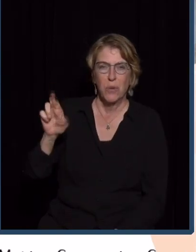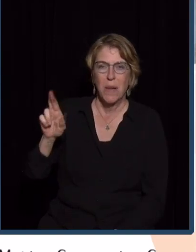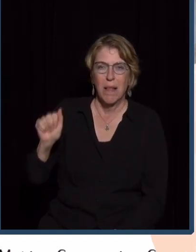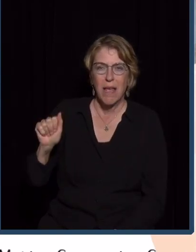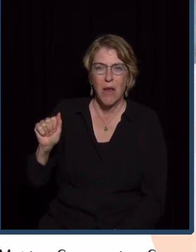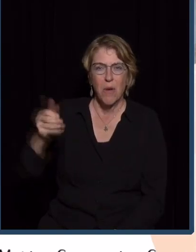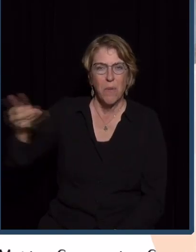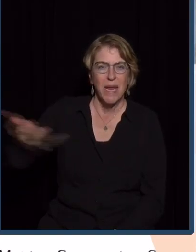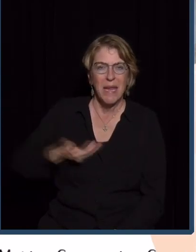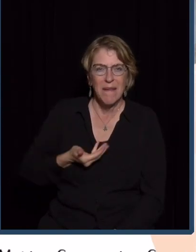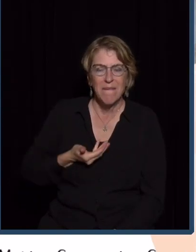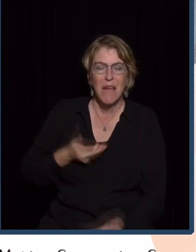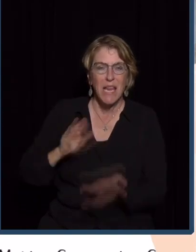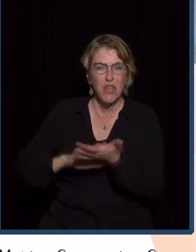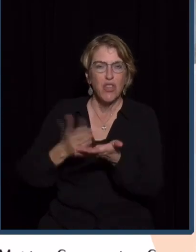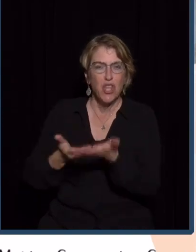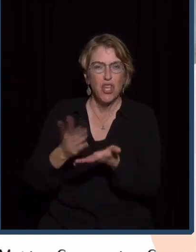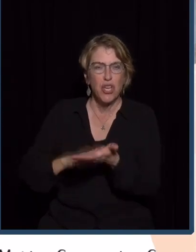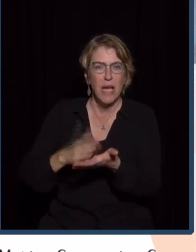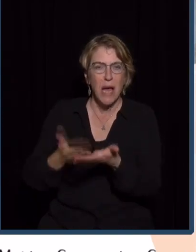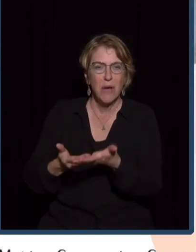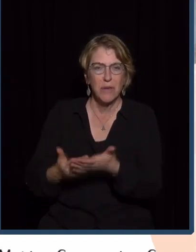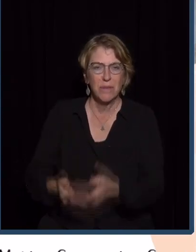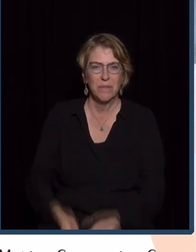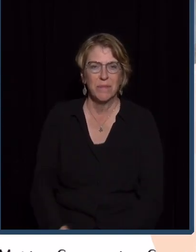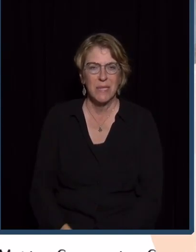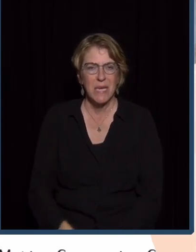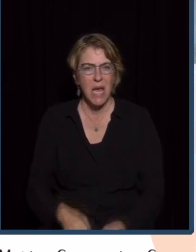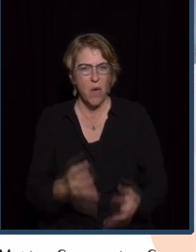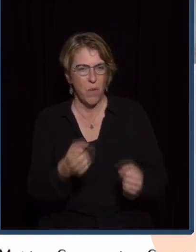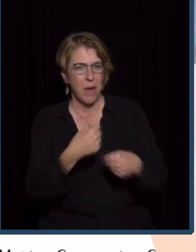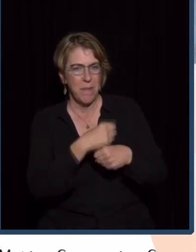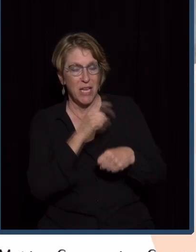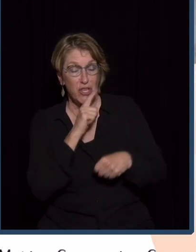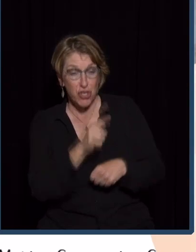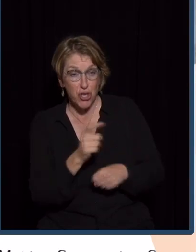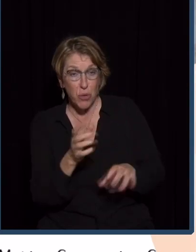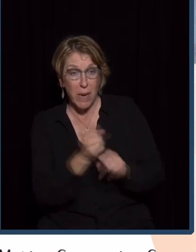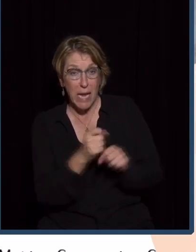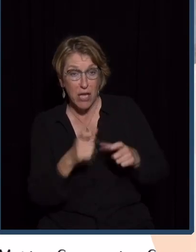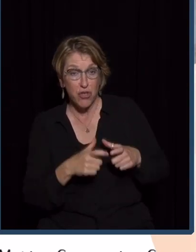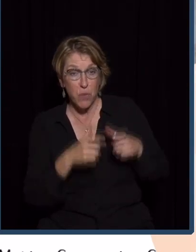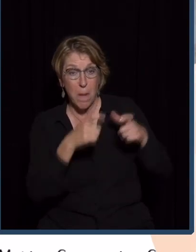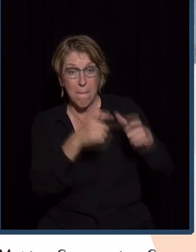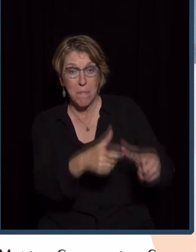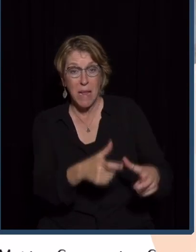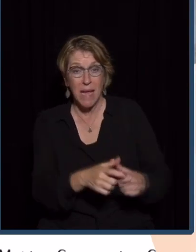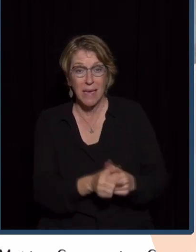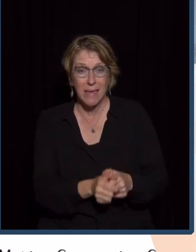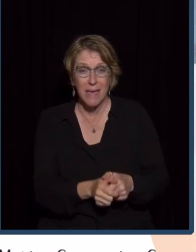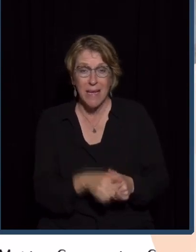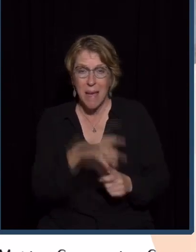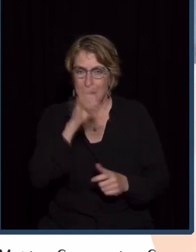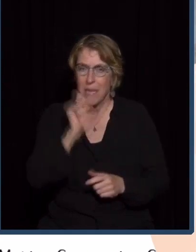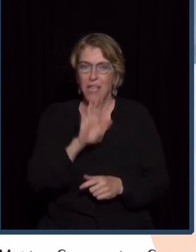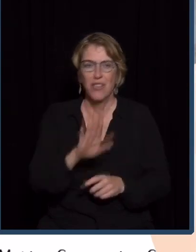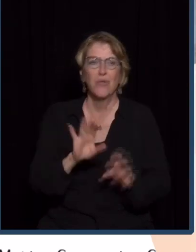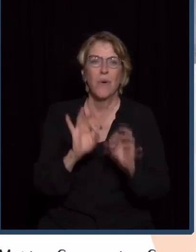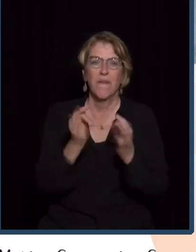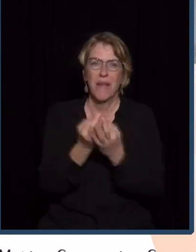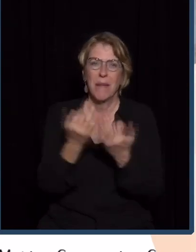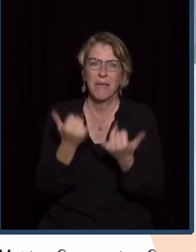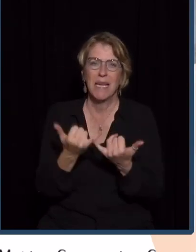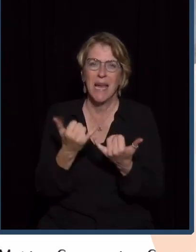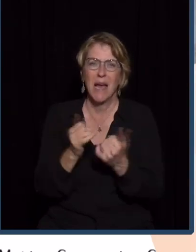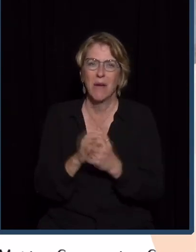So, period. When you come to Cali, we're going to make sure we get you a plate, because you guys are most definitely family. Let's see. I'm going